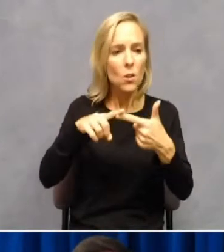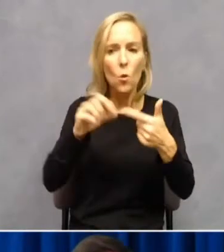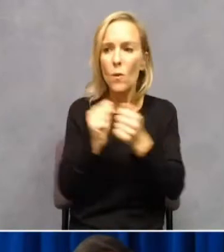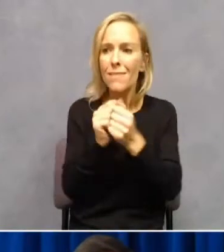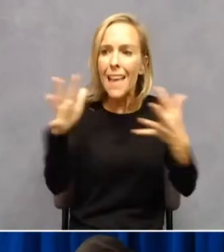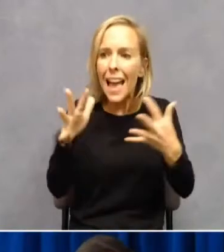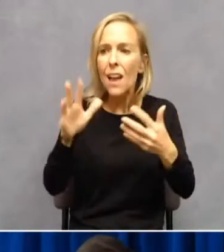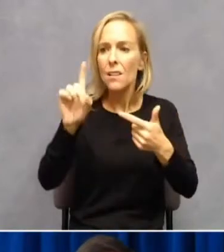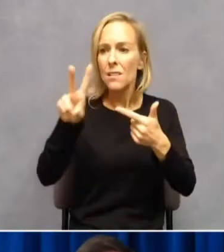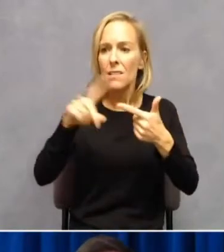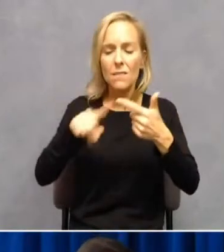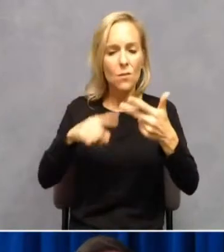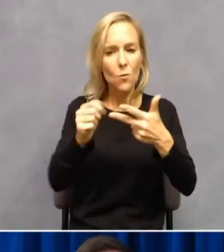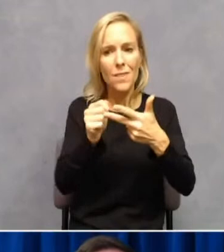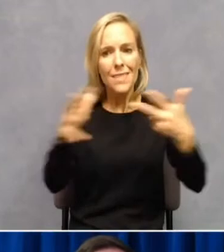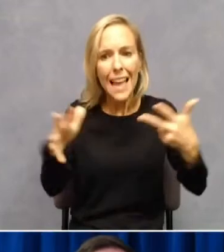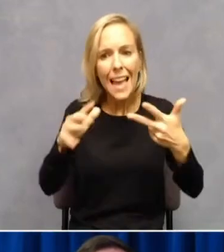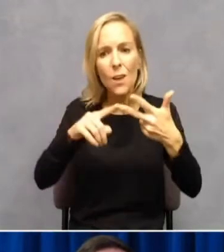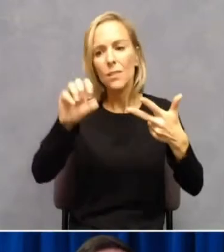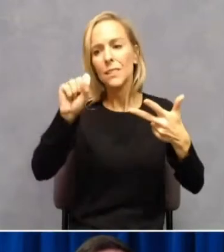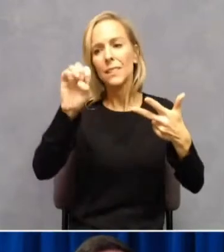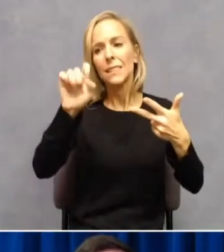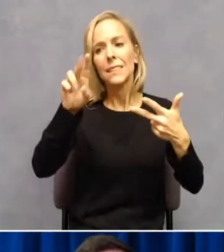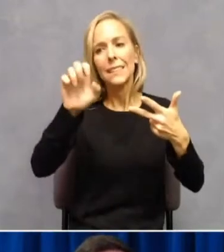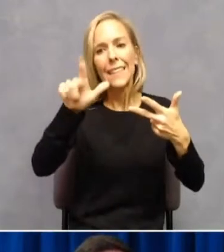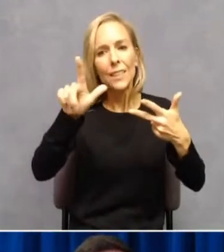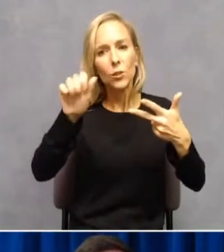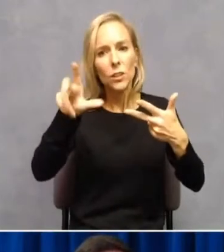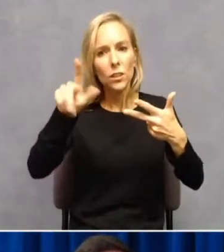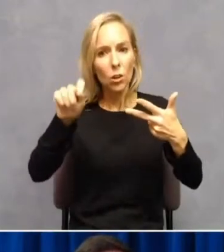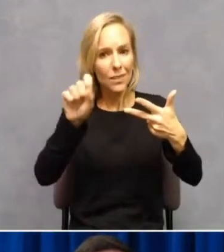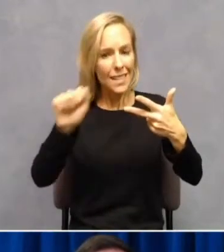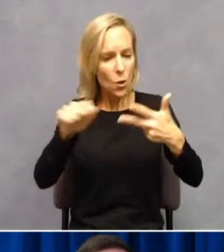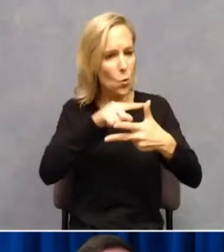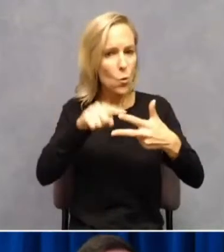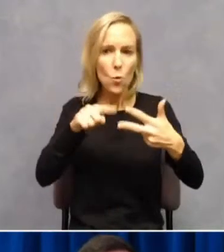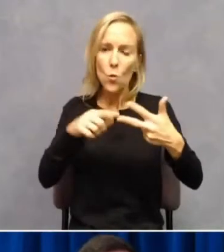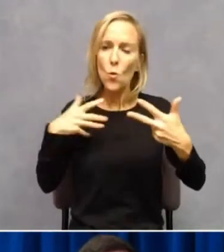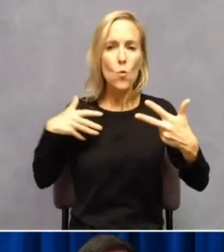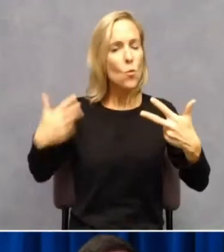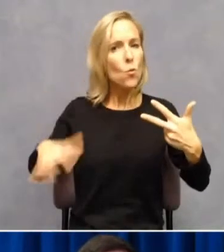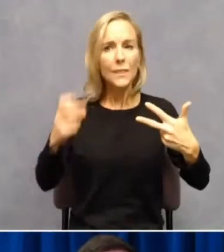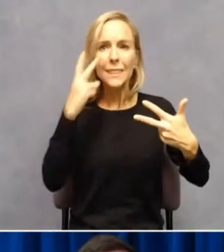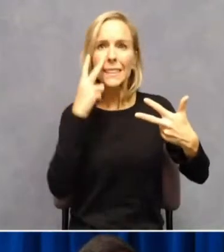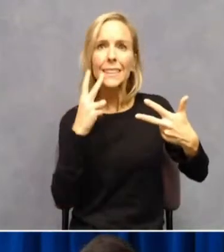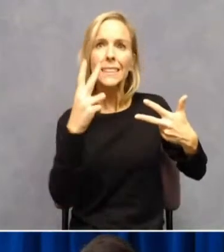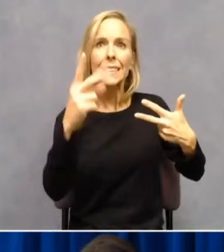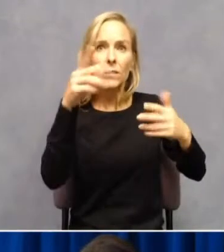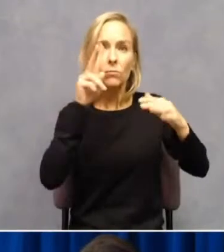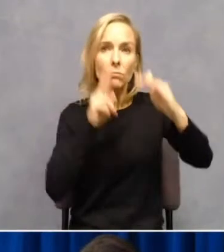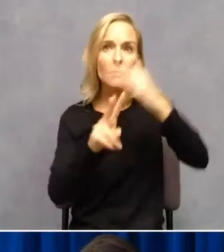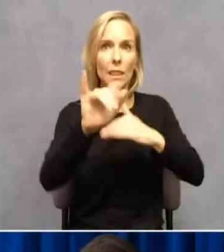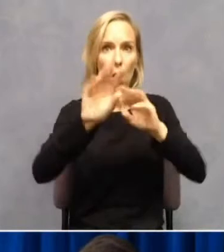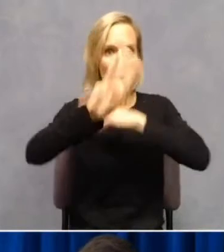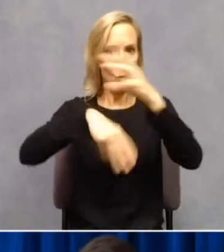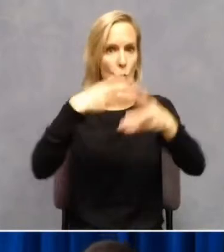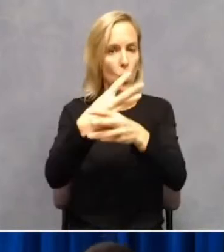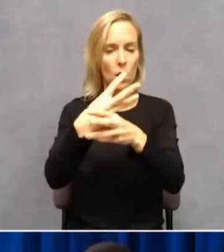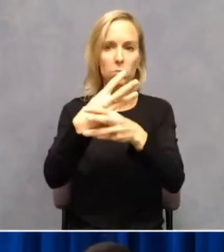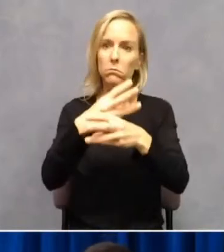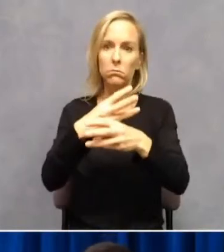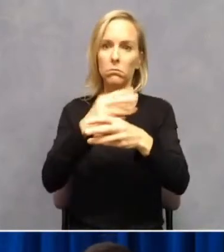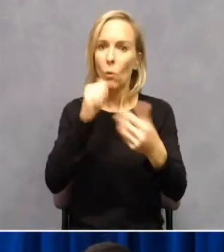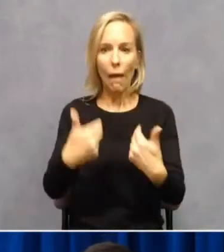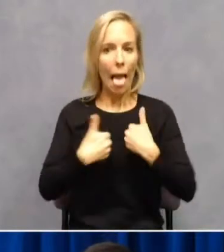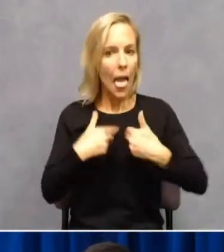sexual assault. Until we get to that better world, we've got to make sure that we are helping those